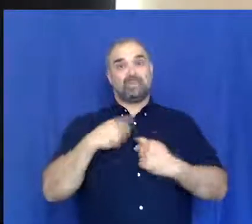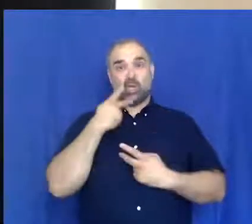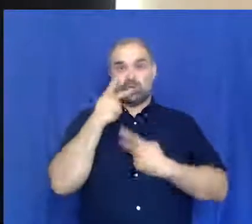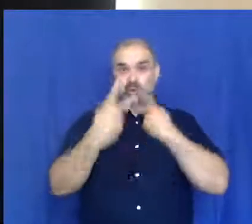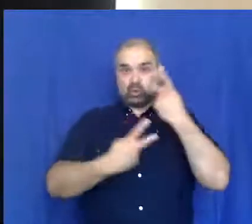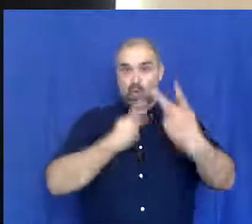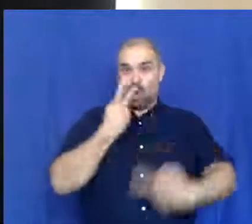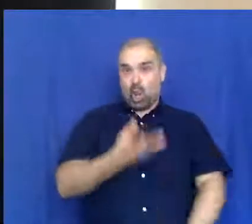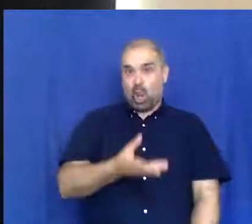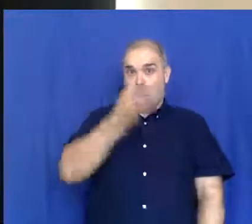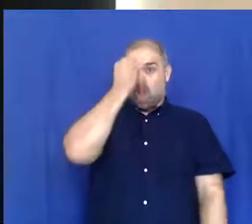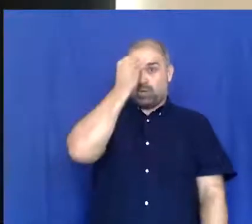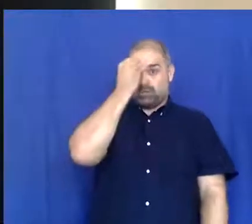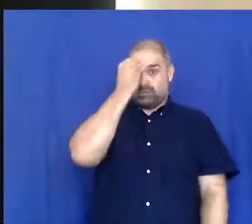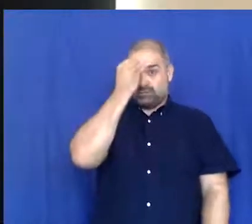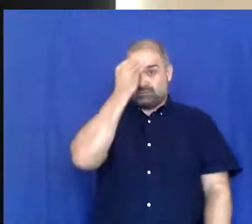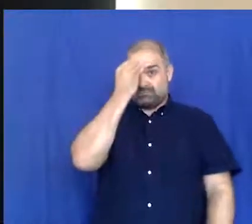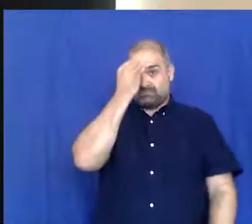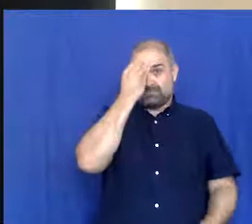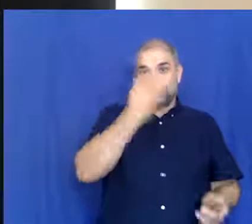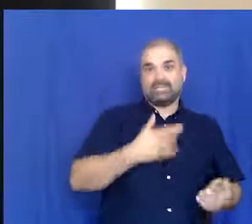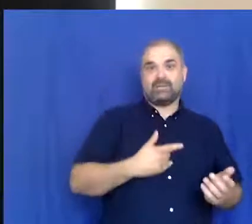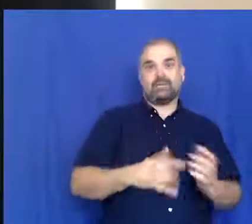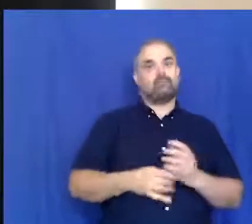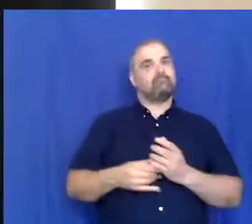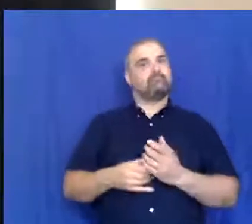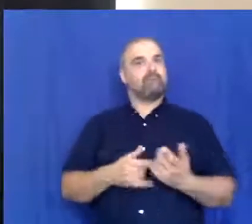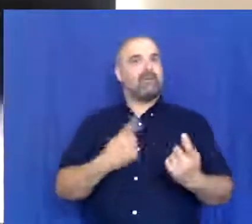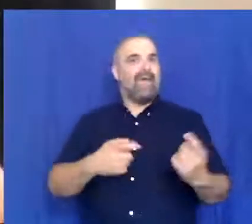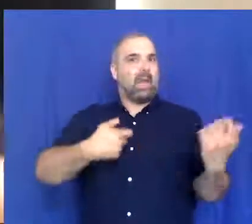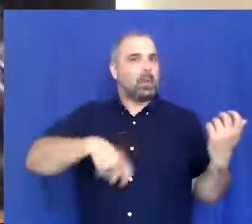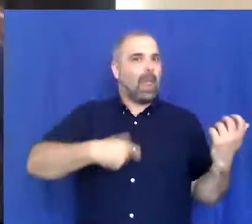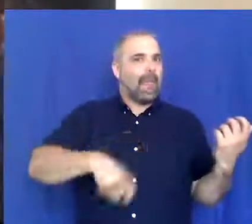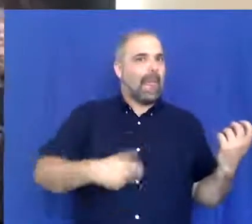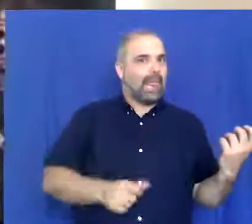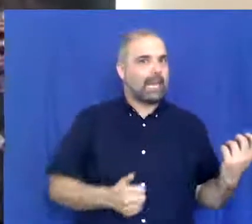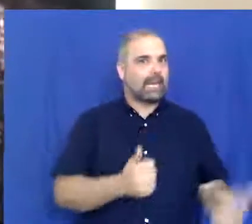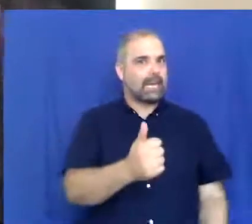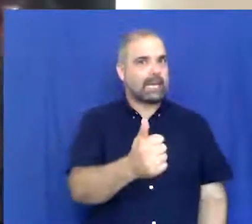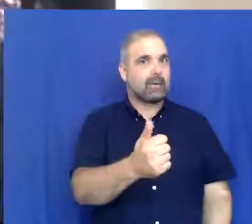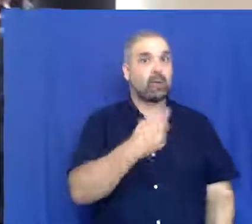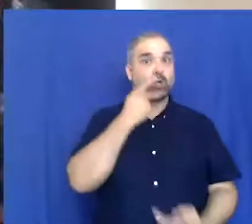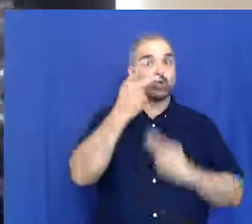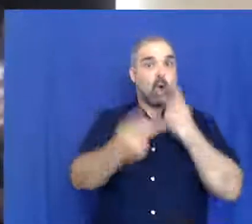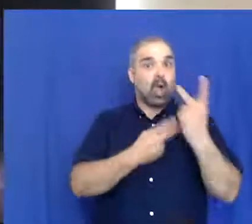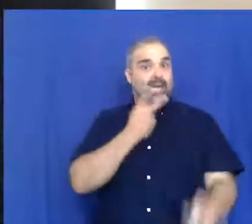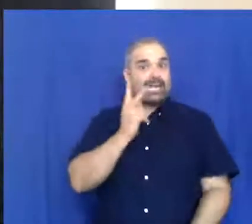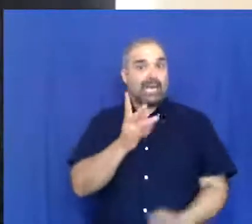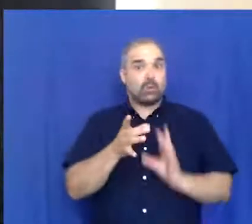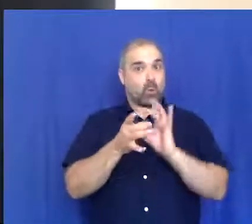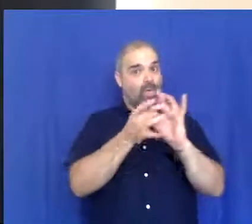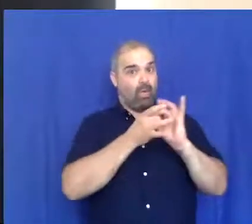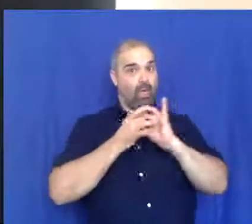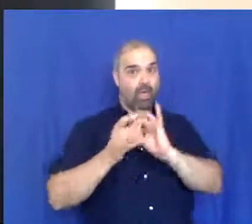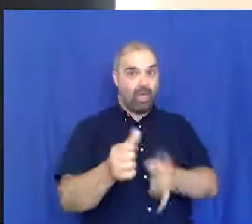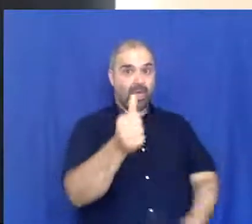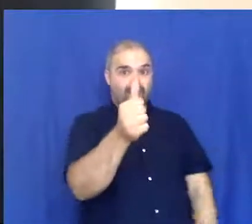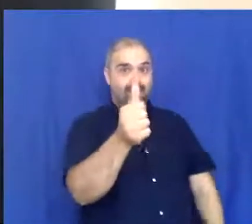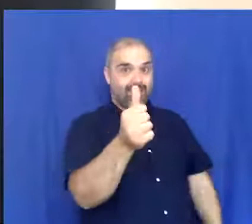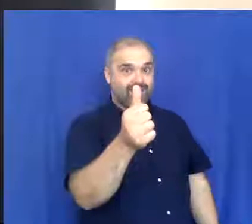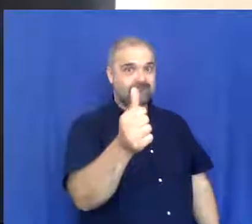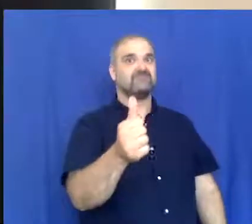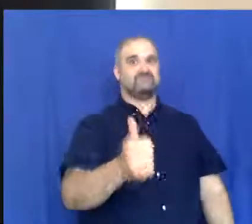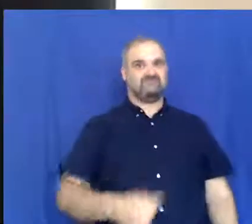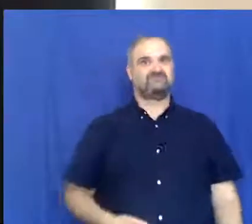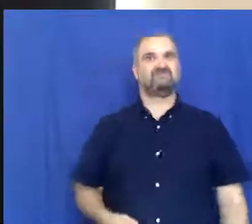have a little song that we're going to learn. I'll need the help of my ukulele again. And we're going to learn a song together.